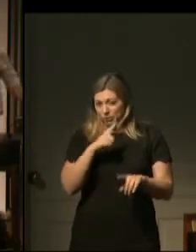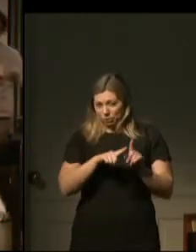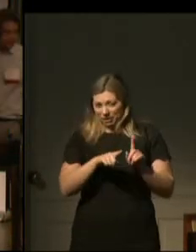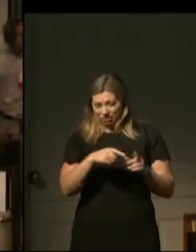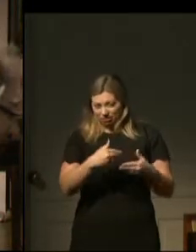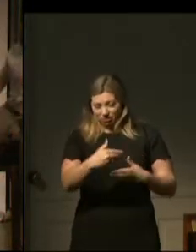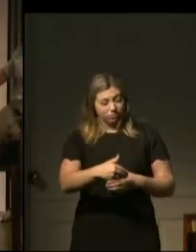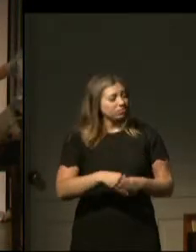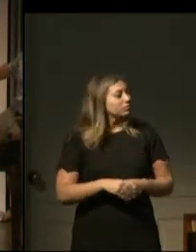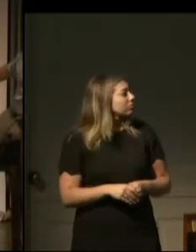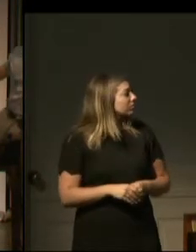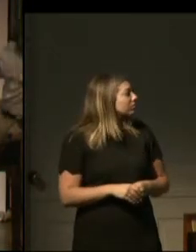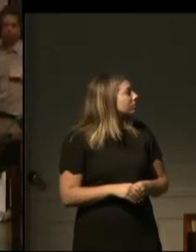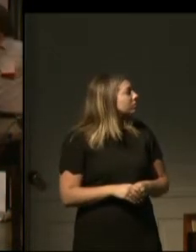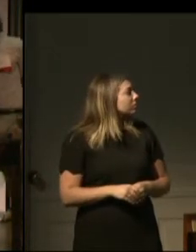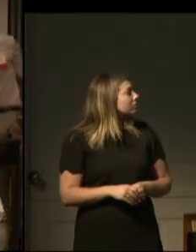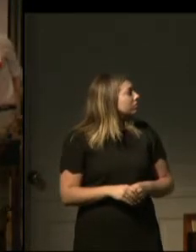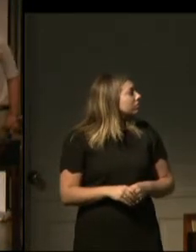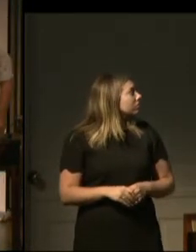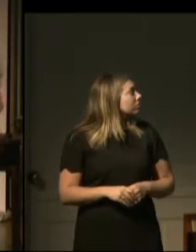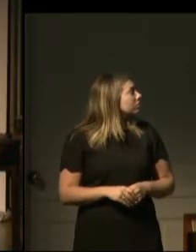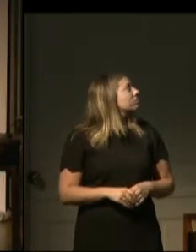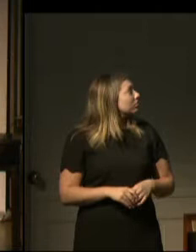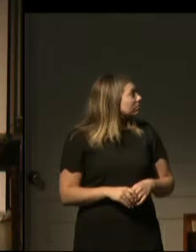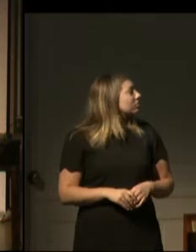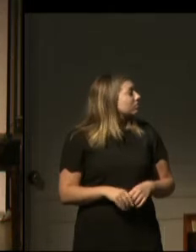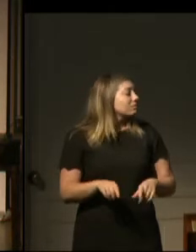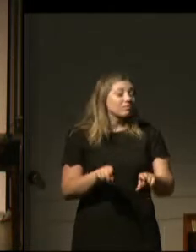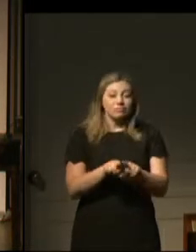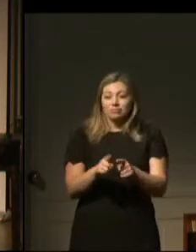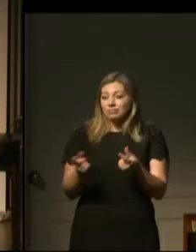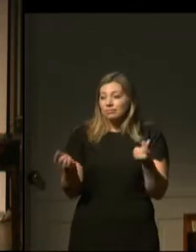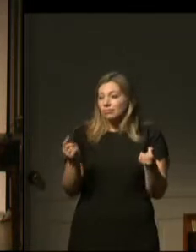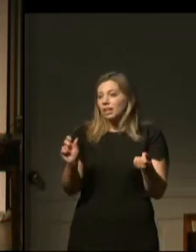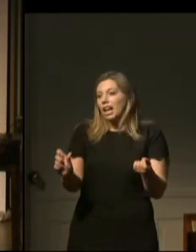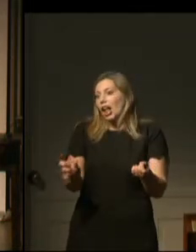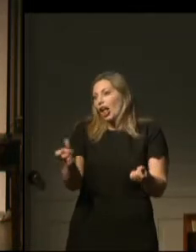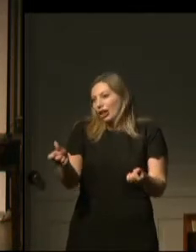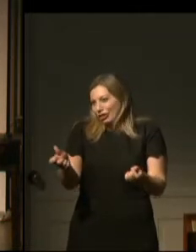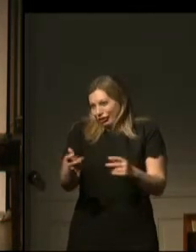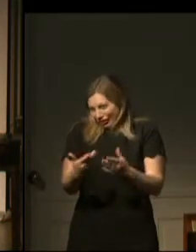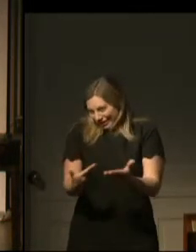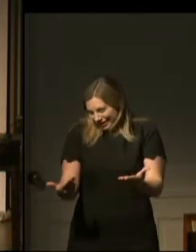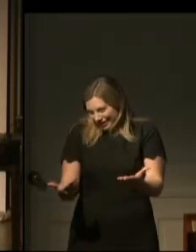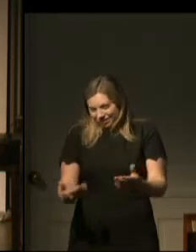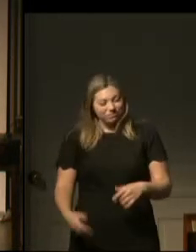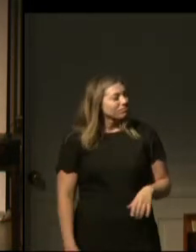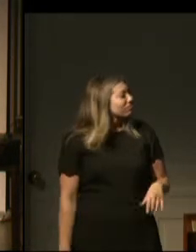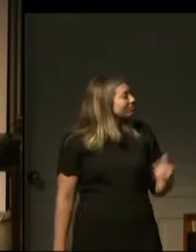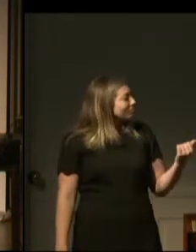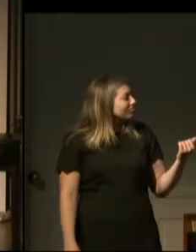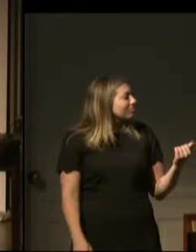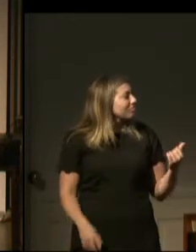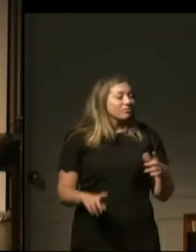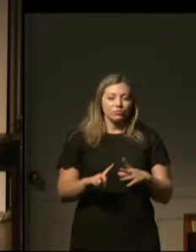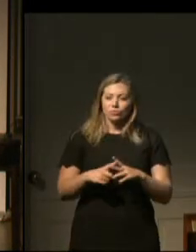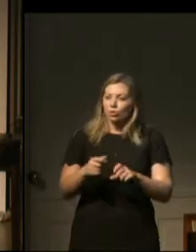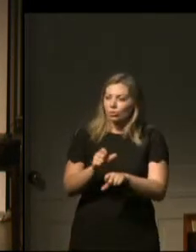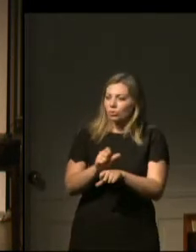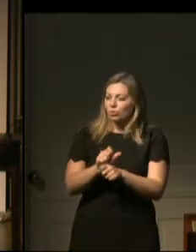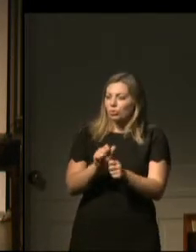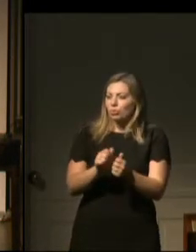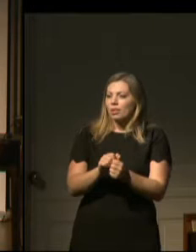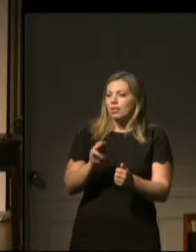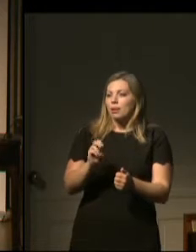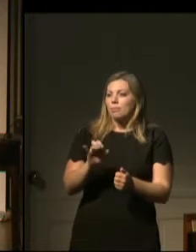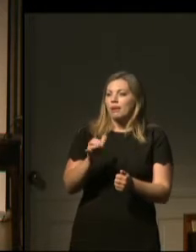next slide? But we also have been doing some other kinds of things. So we got into doing some work with the